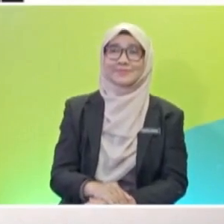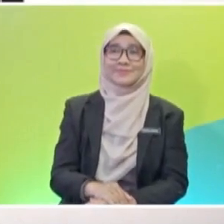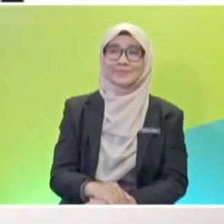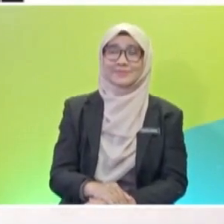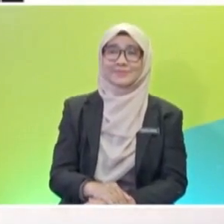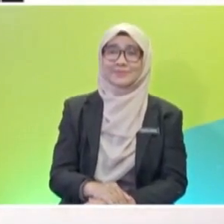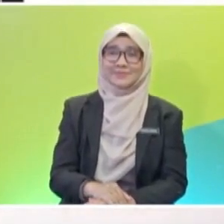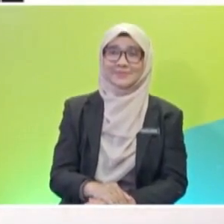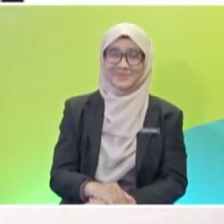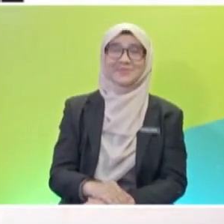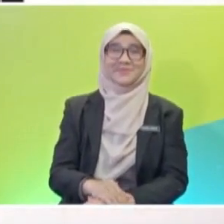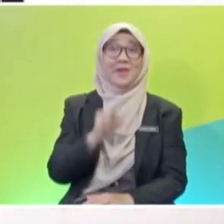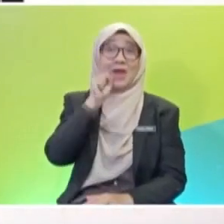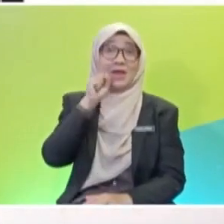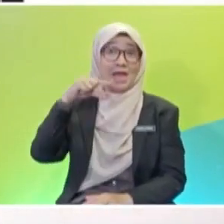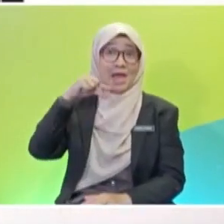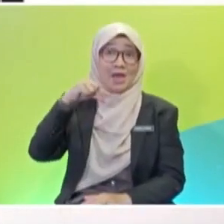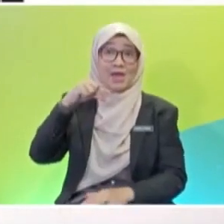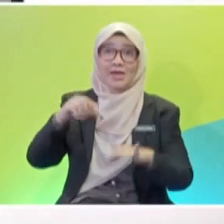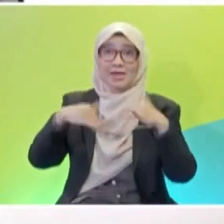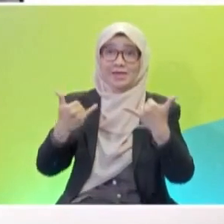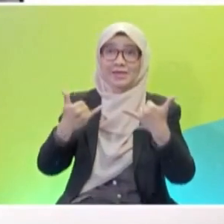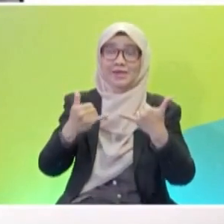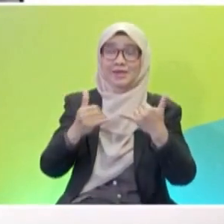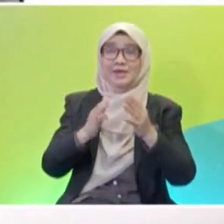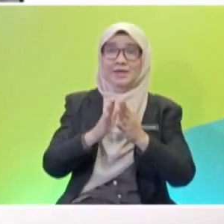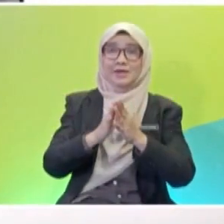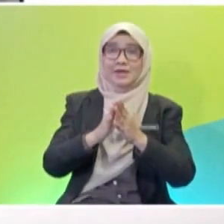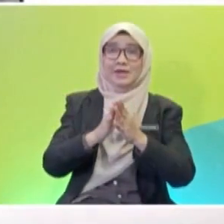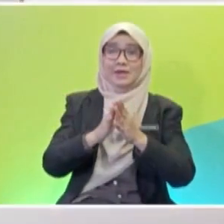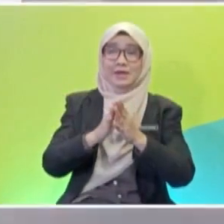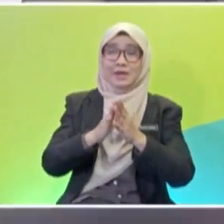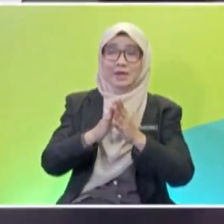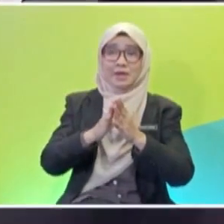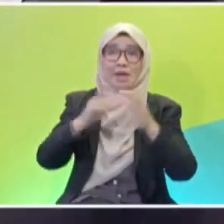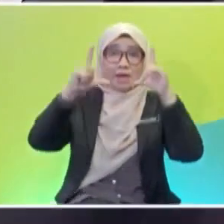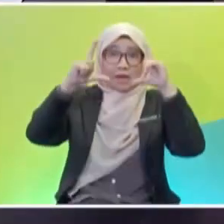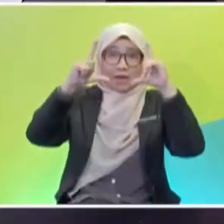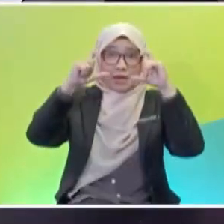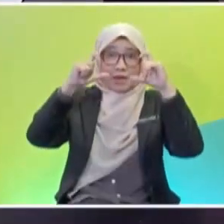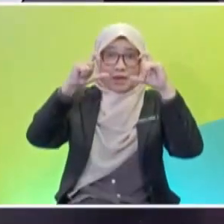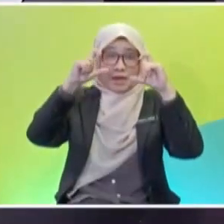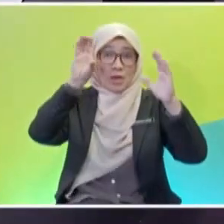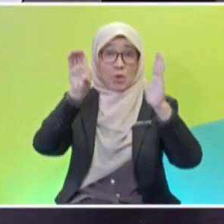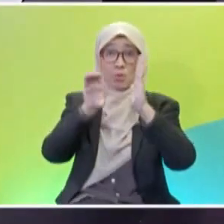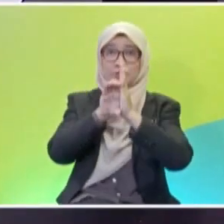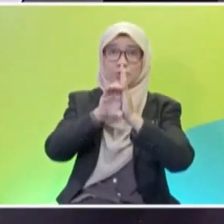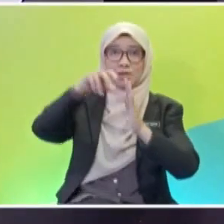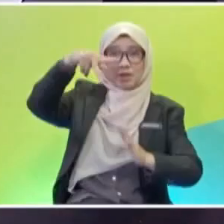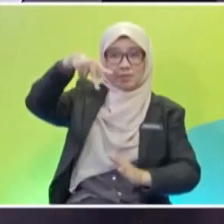Shafiqah. Oh, me? Yes. All right, I'll do that. I think it stands for photograph. Photograph girl, do you think Shafiqah's